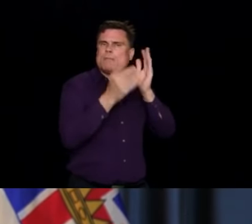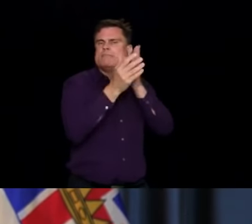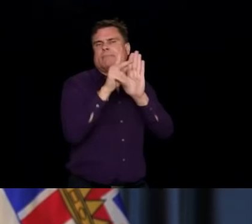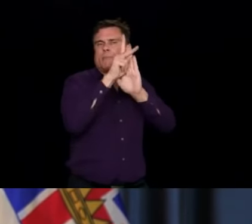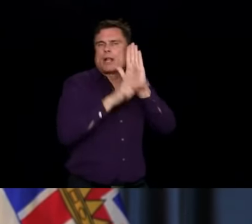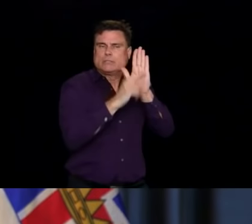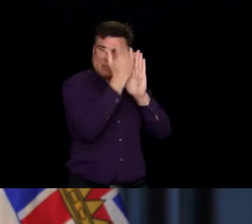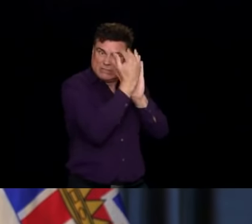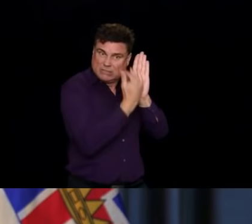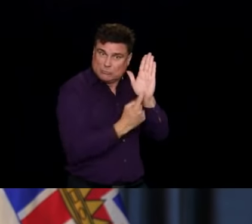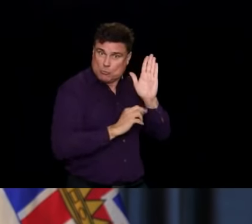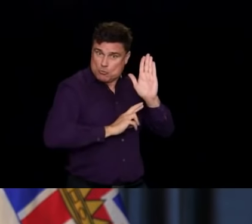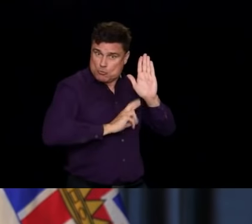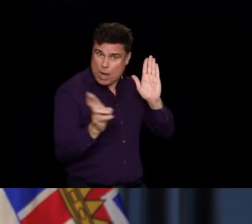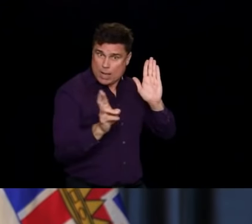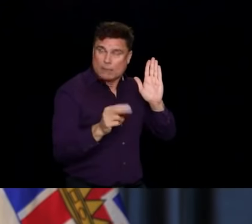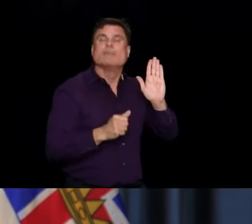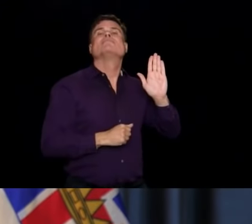those